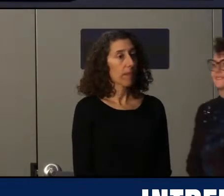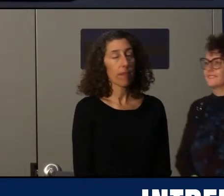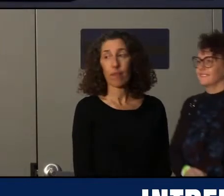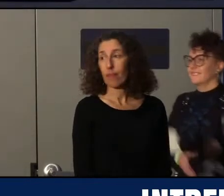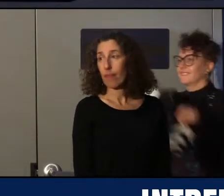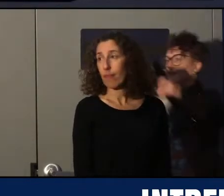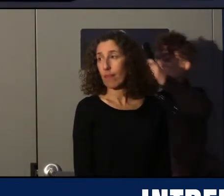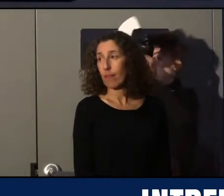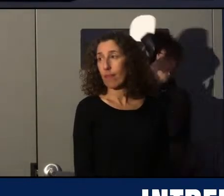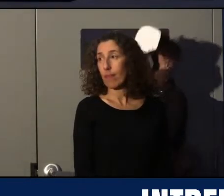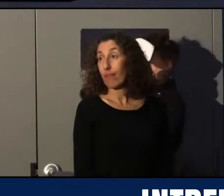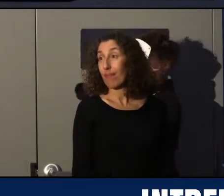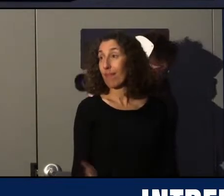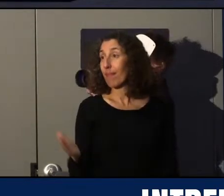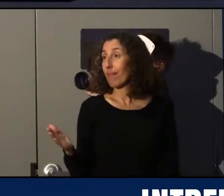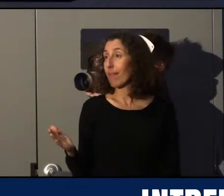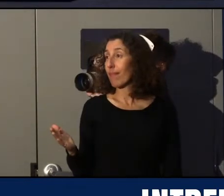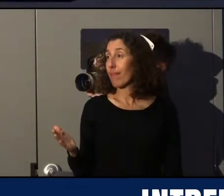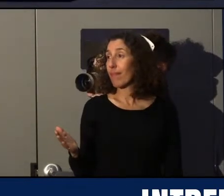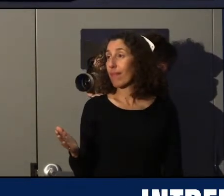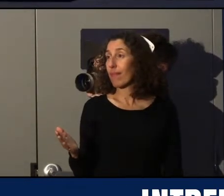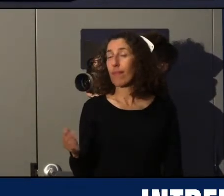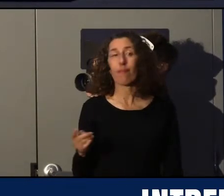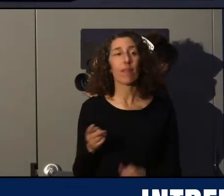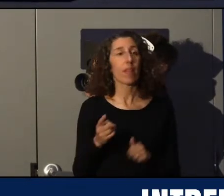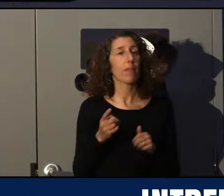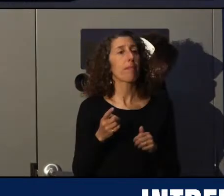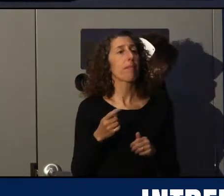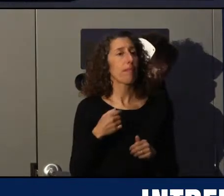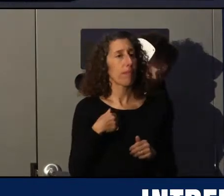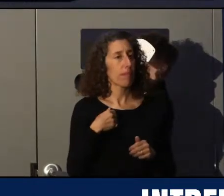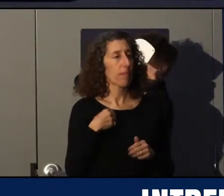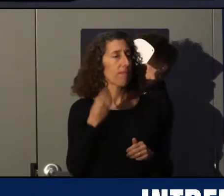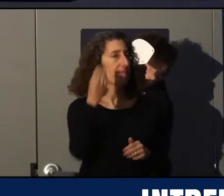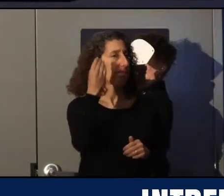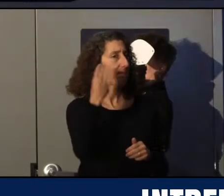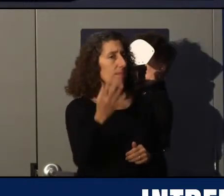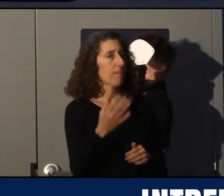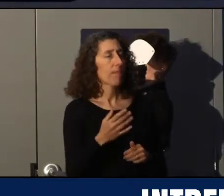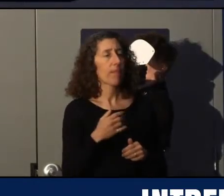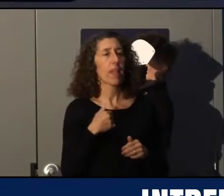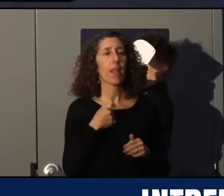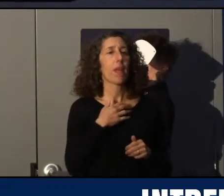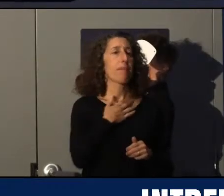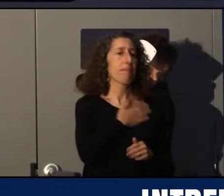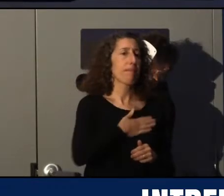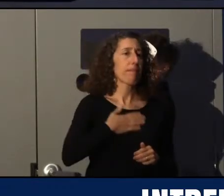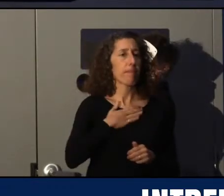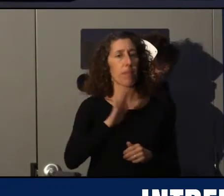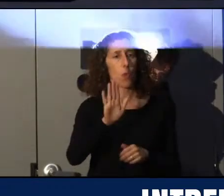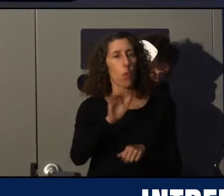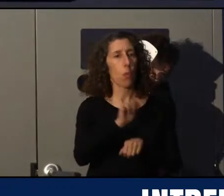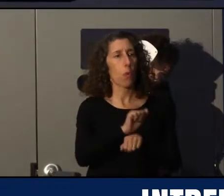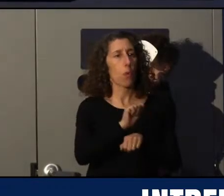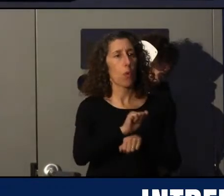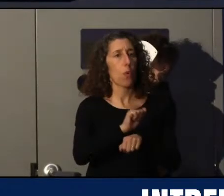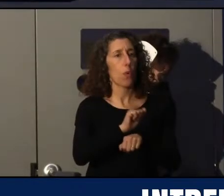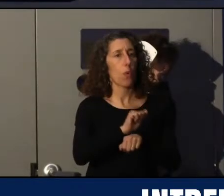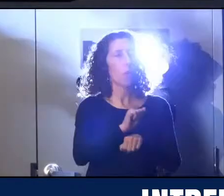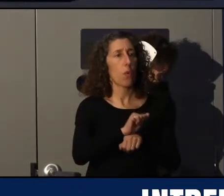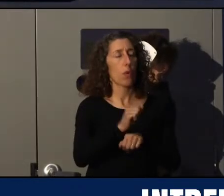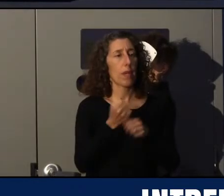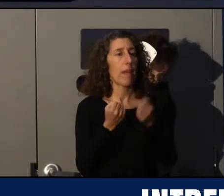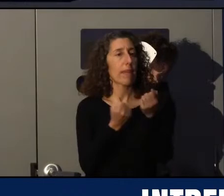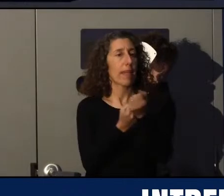Thank you. First, thank you guys for your work as art advocates, the importance of art, and that's how I kind of see a lot of your efforts.